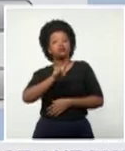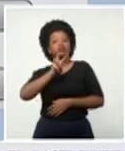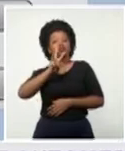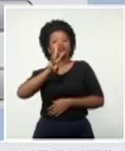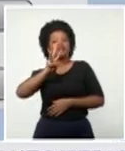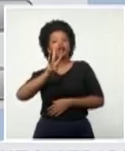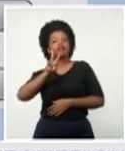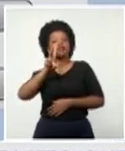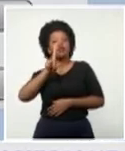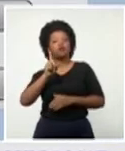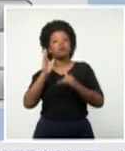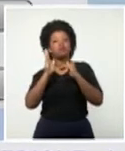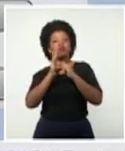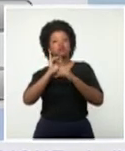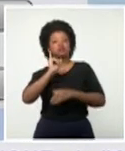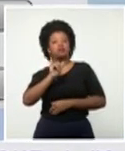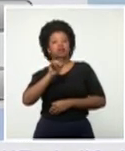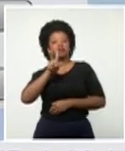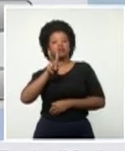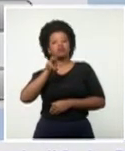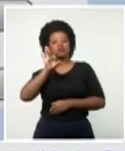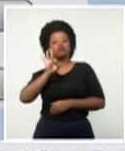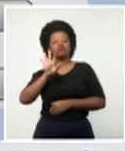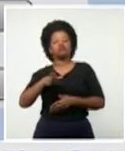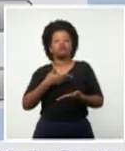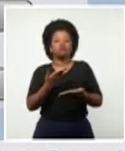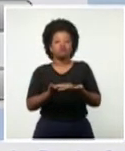Thus, Cuba has already studied